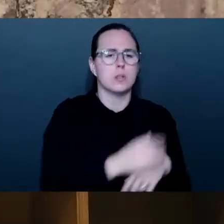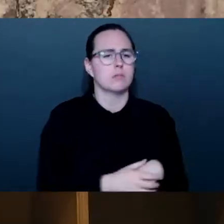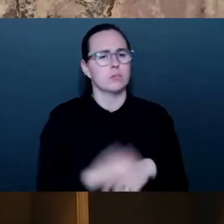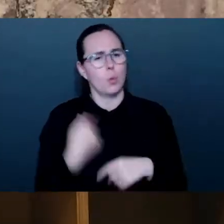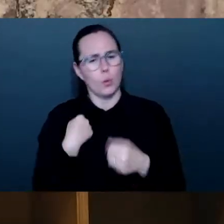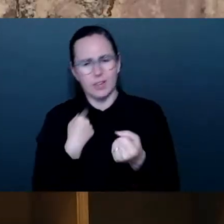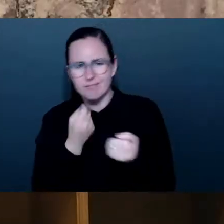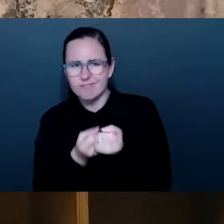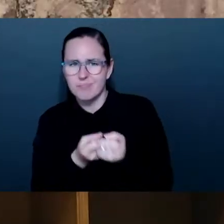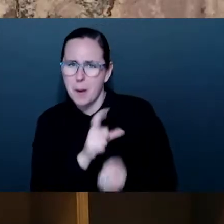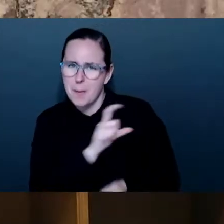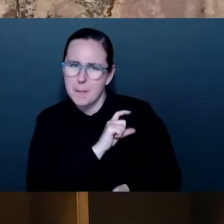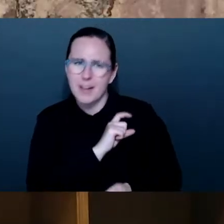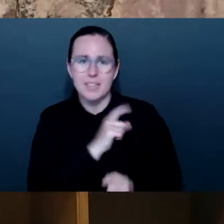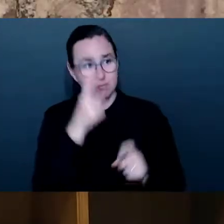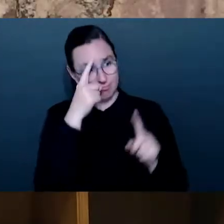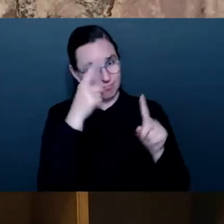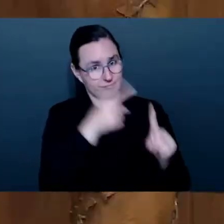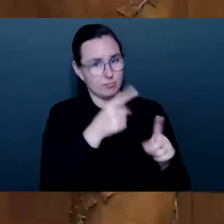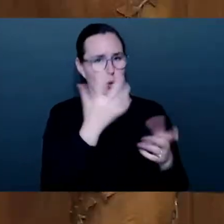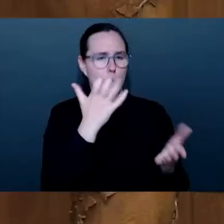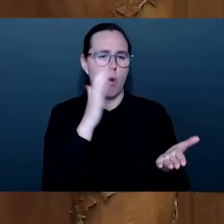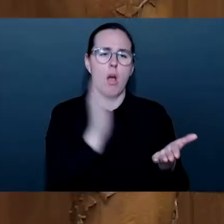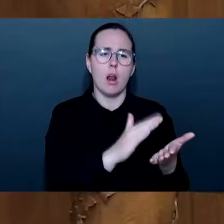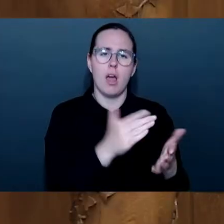people safe.